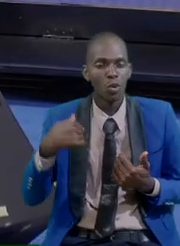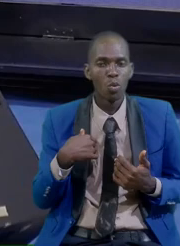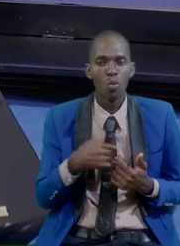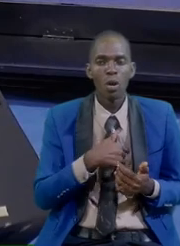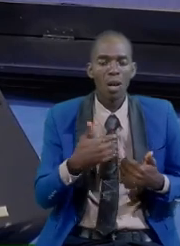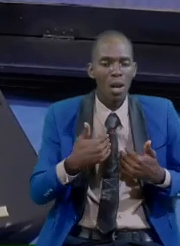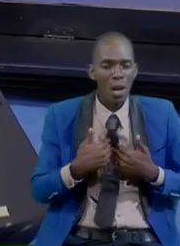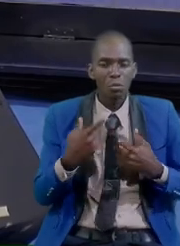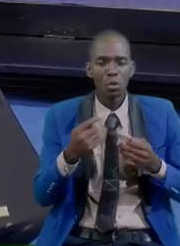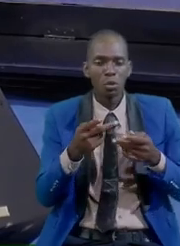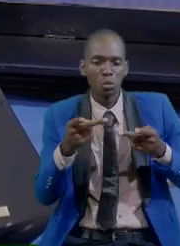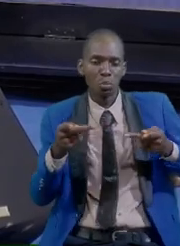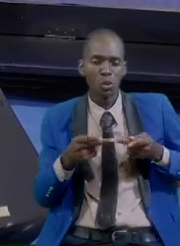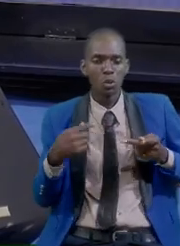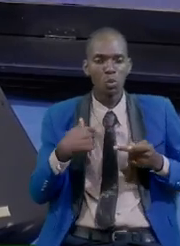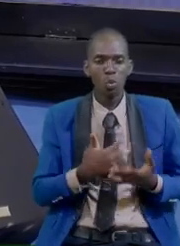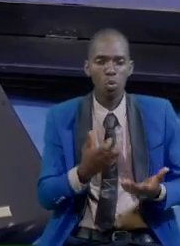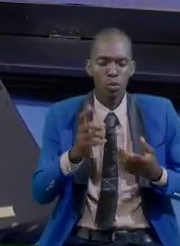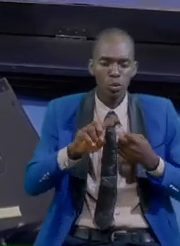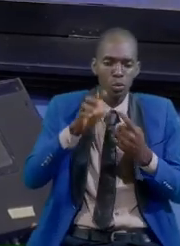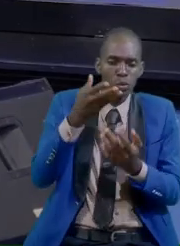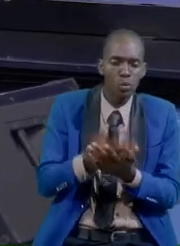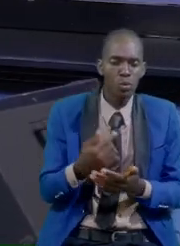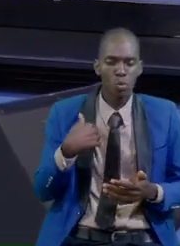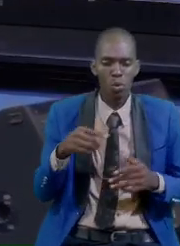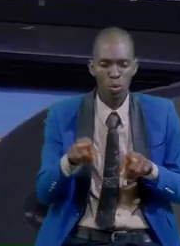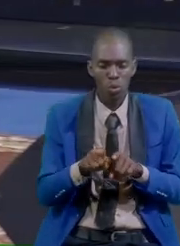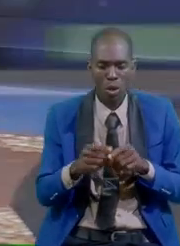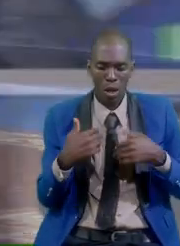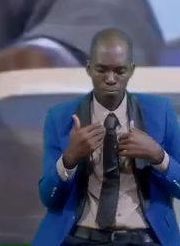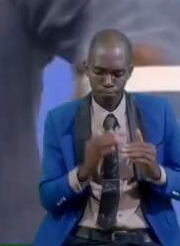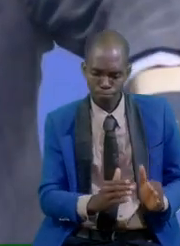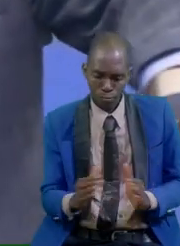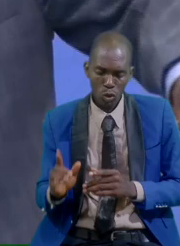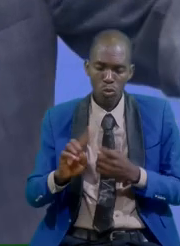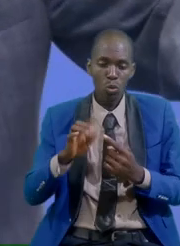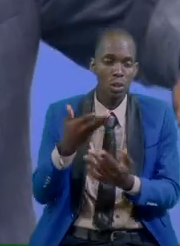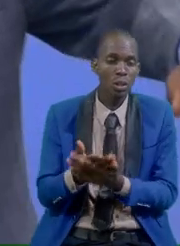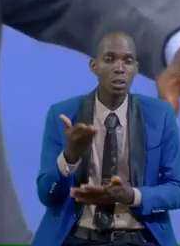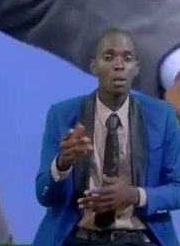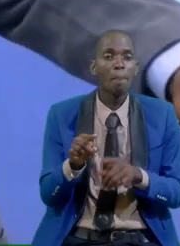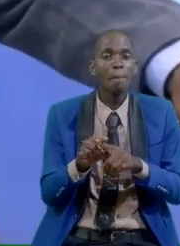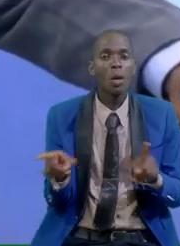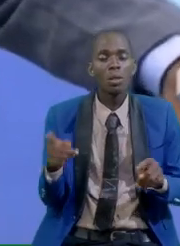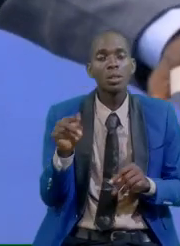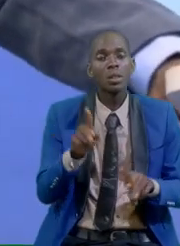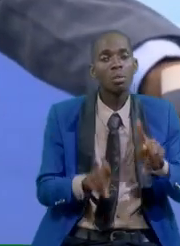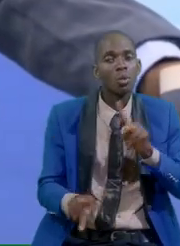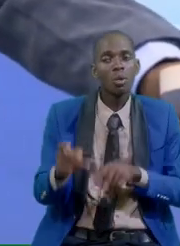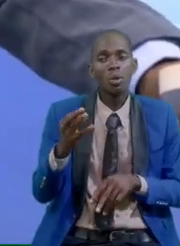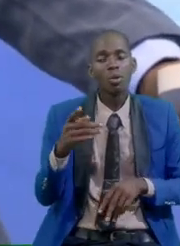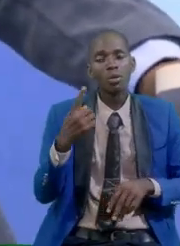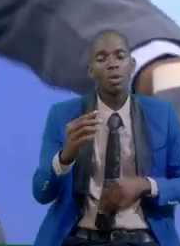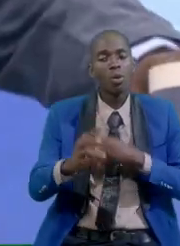place we want to go, and we even have the strategy to get us there. But the people of the world in